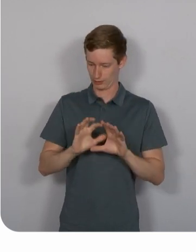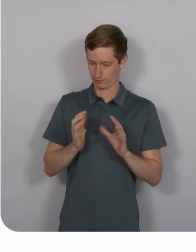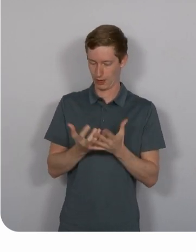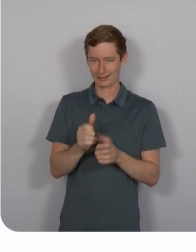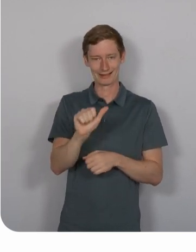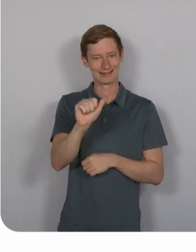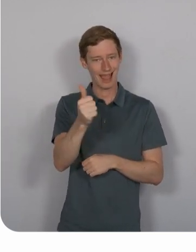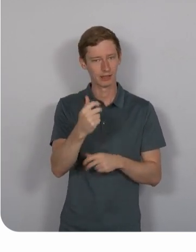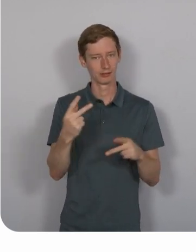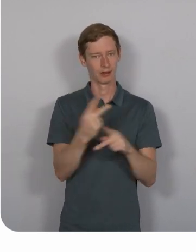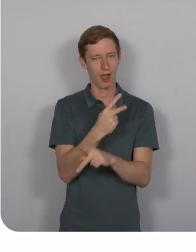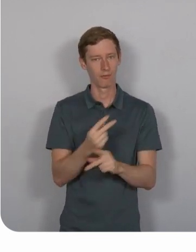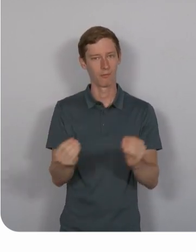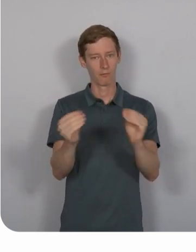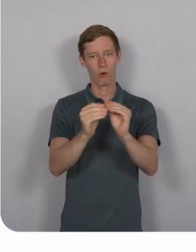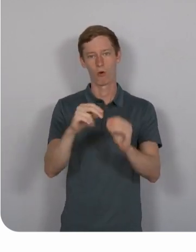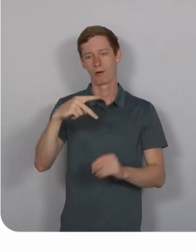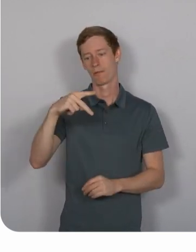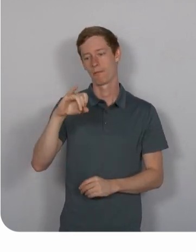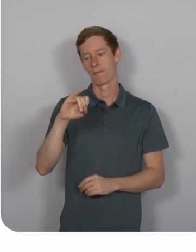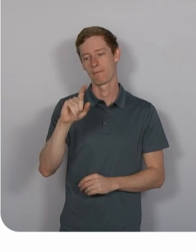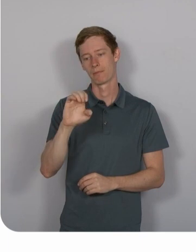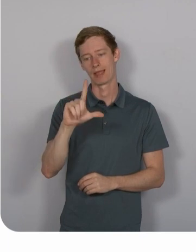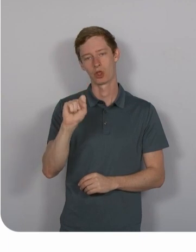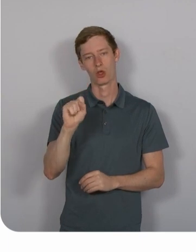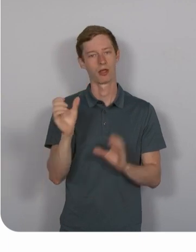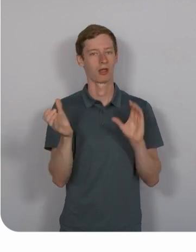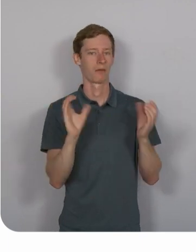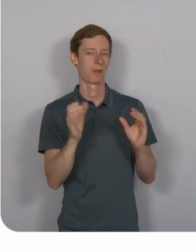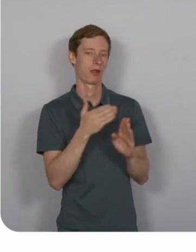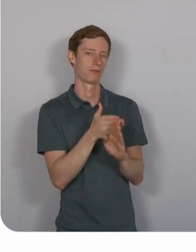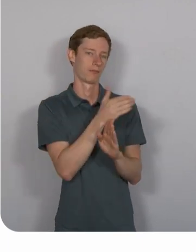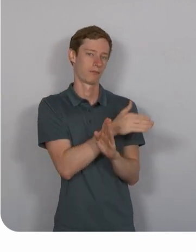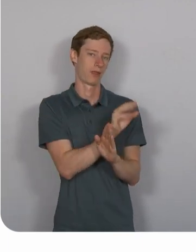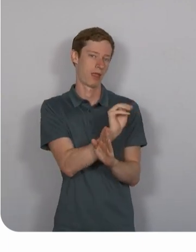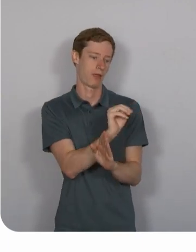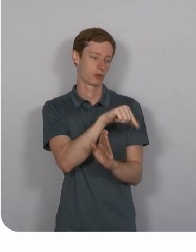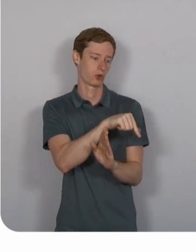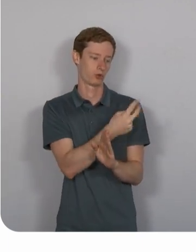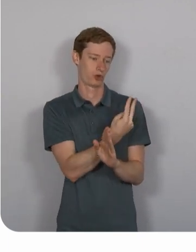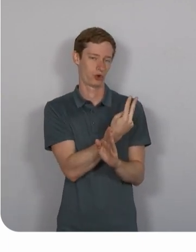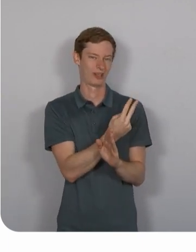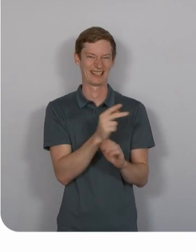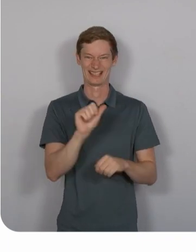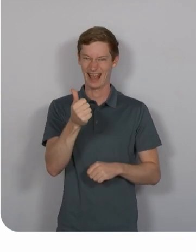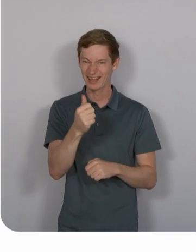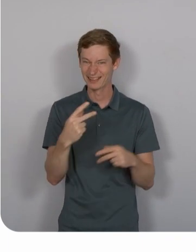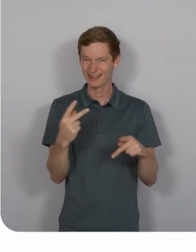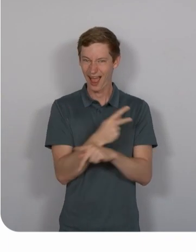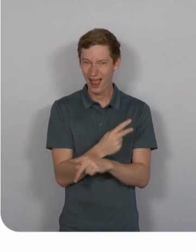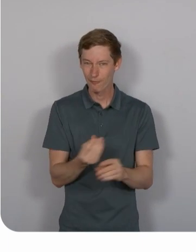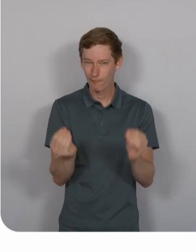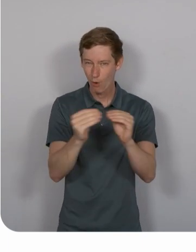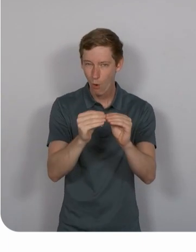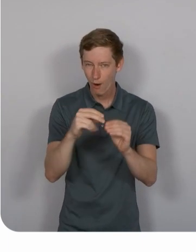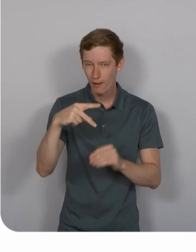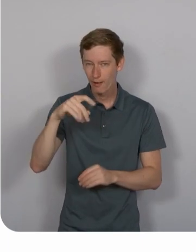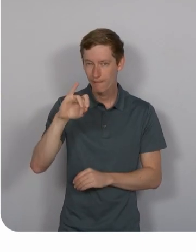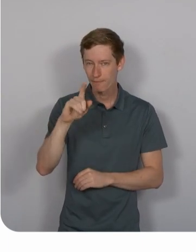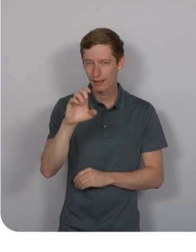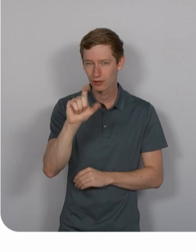more pixels than what we had on Quest 2. And it automatically maps the space that you're in using